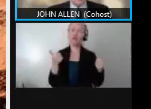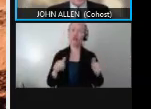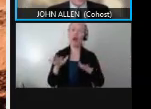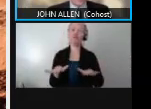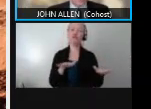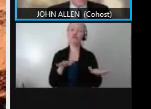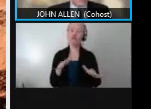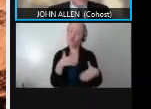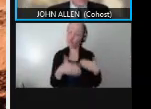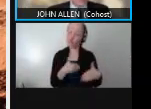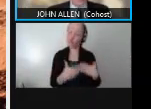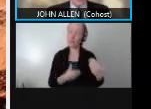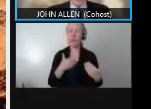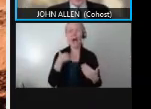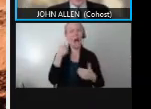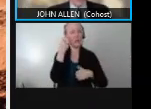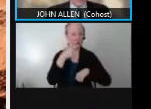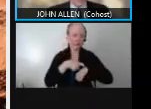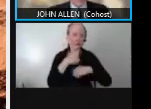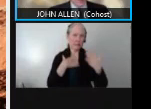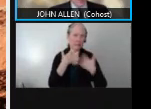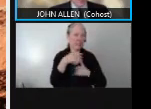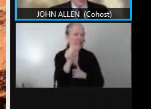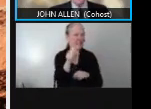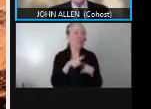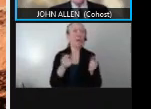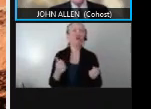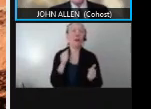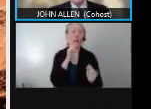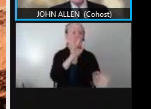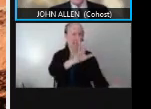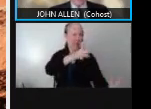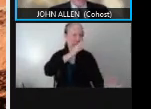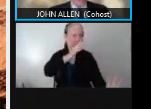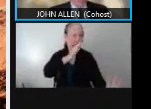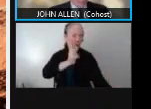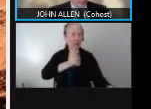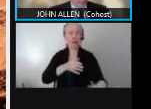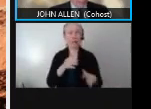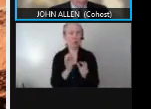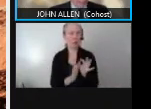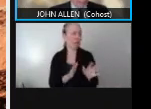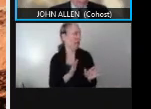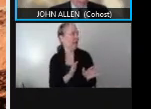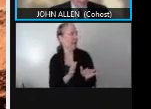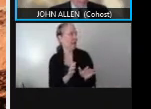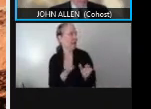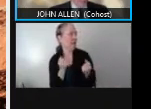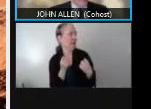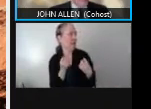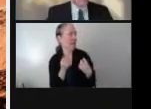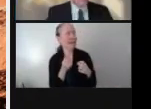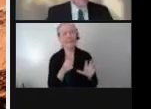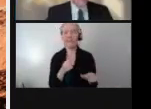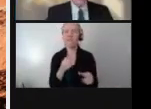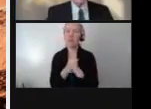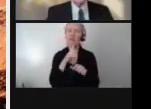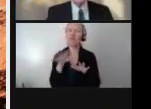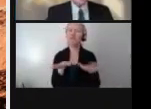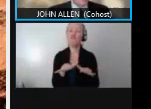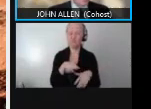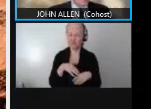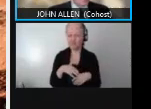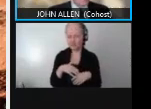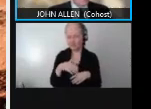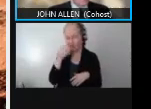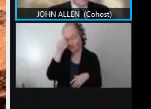issue, but see what you can do with that so that our interpreters can keep tabs and keep up with us. Just